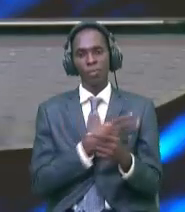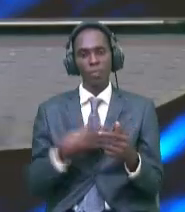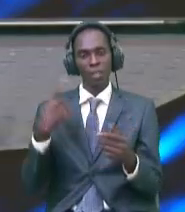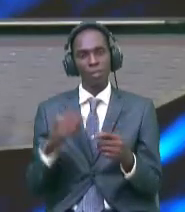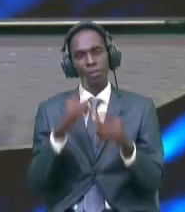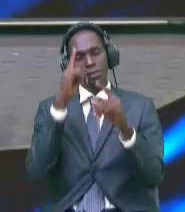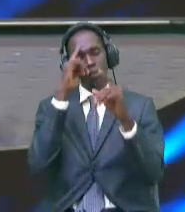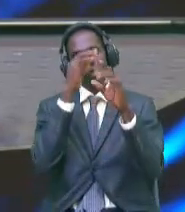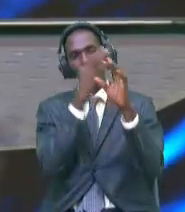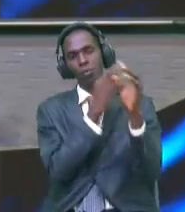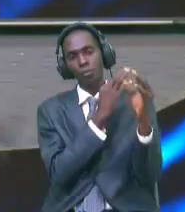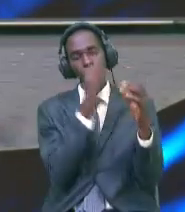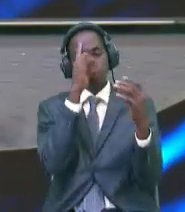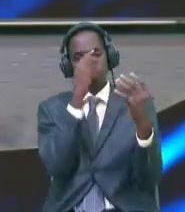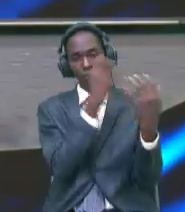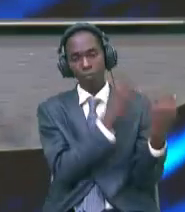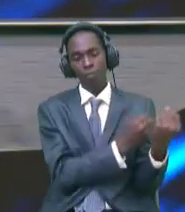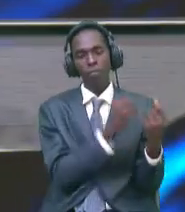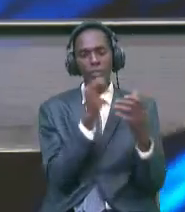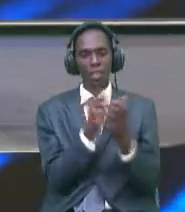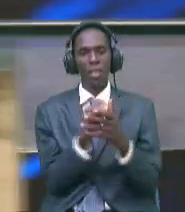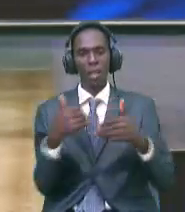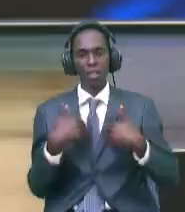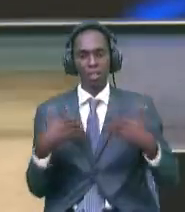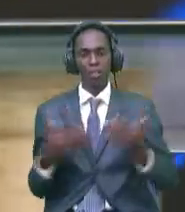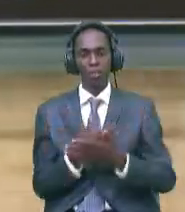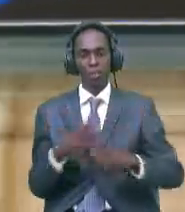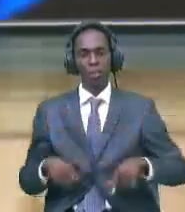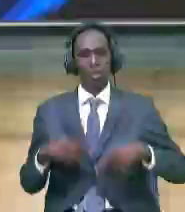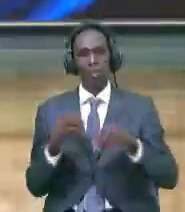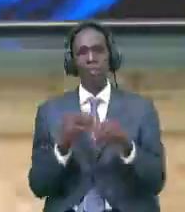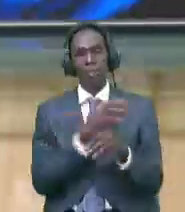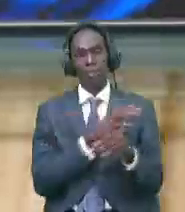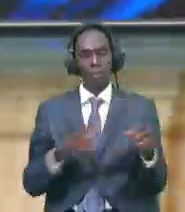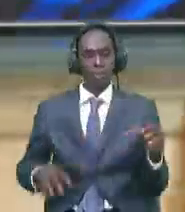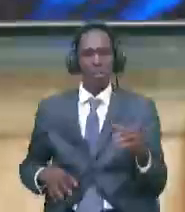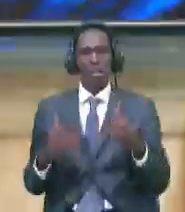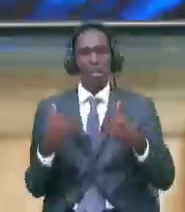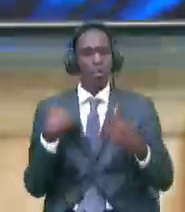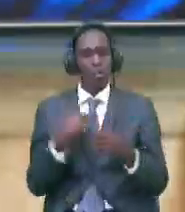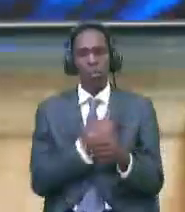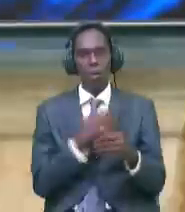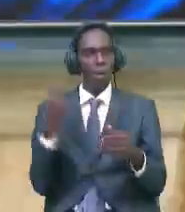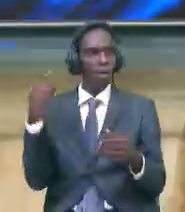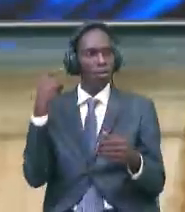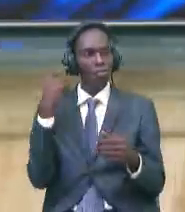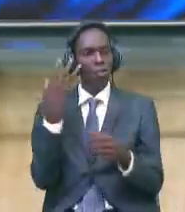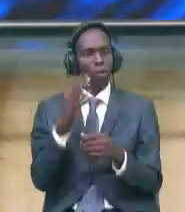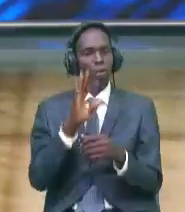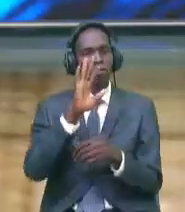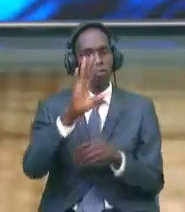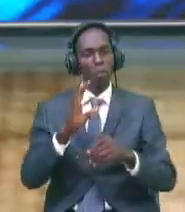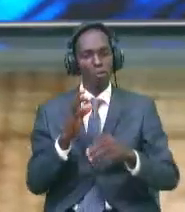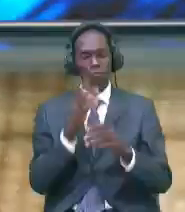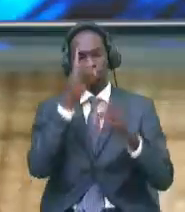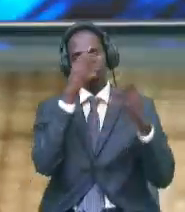that receives a new life in Christ. We heard of your faith, living faith. We heard of your